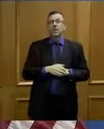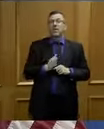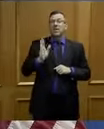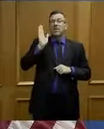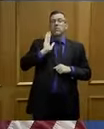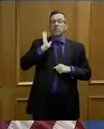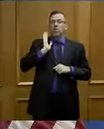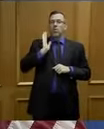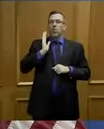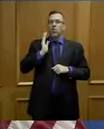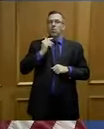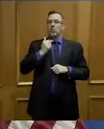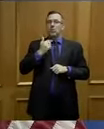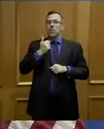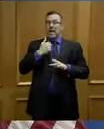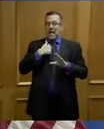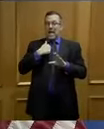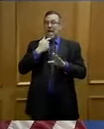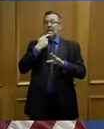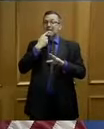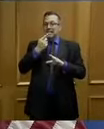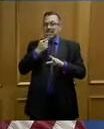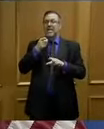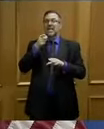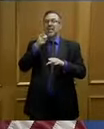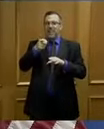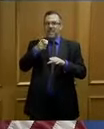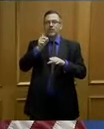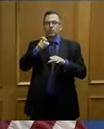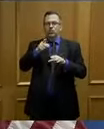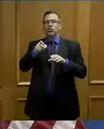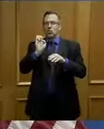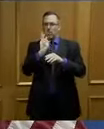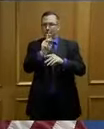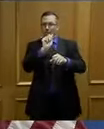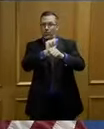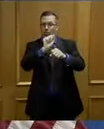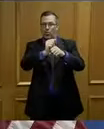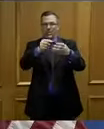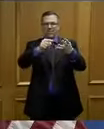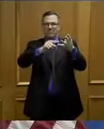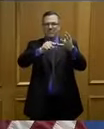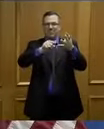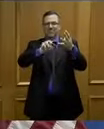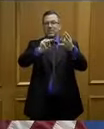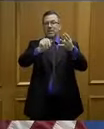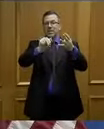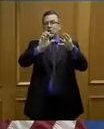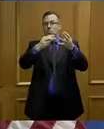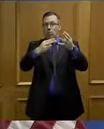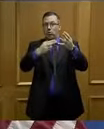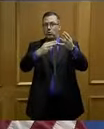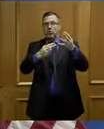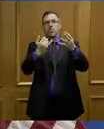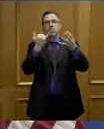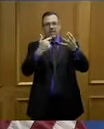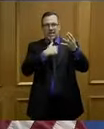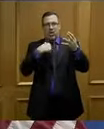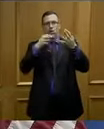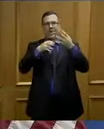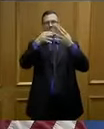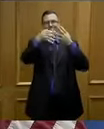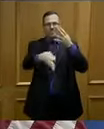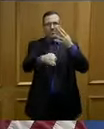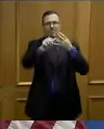intended for them to work from home until the end of the month, but we've extended that deadline to the 24th of April. We currently have